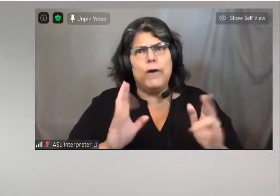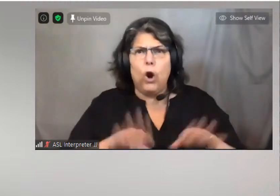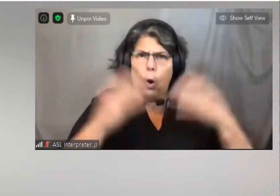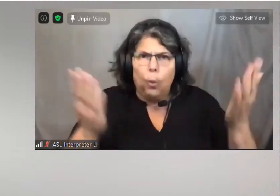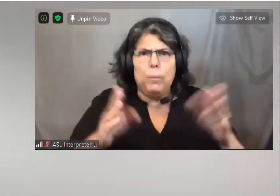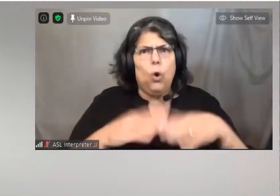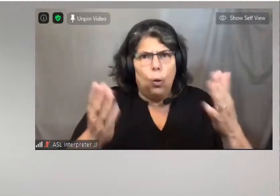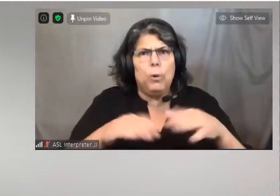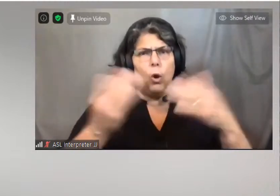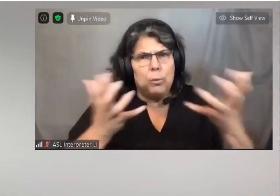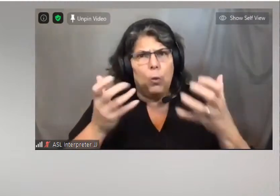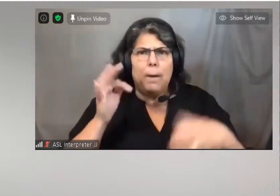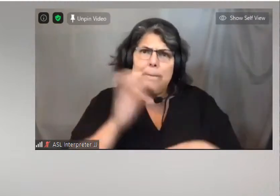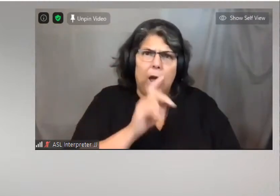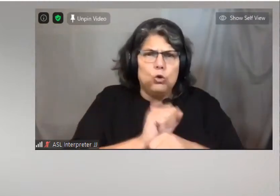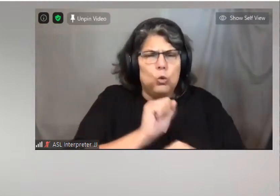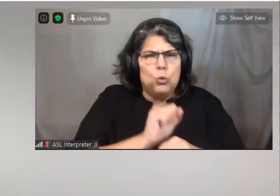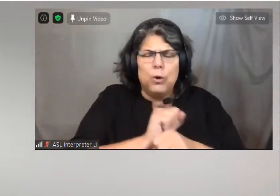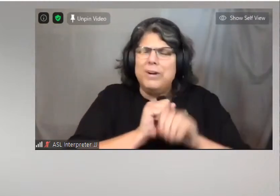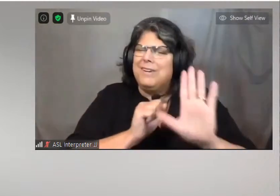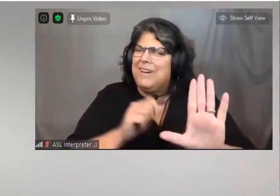and we have to hold back.